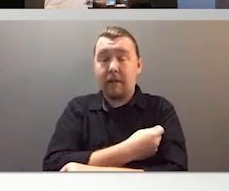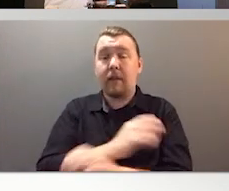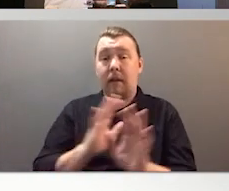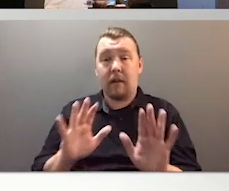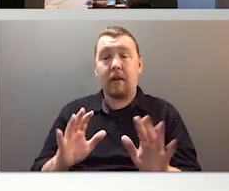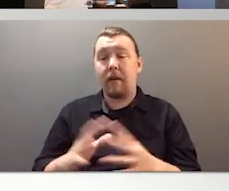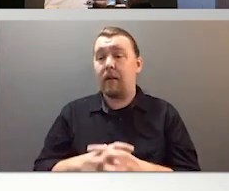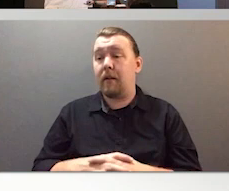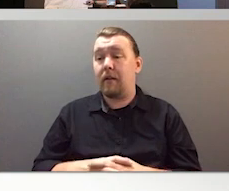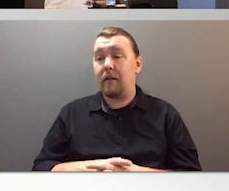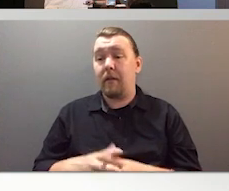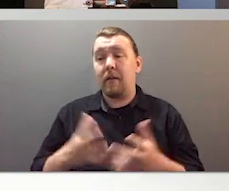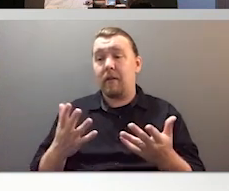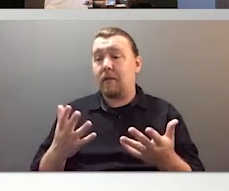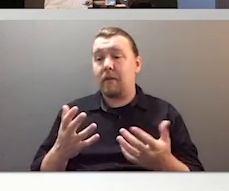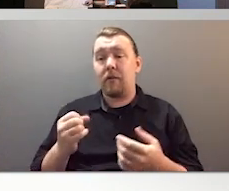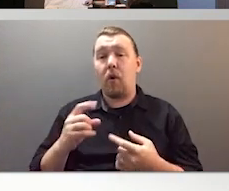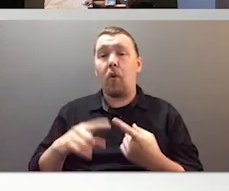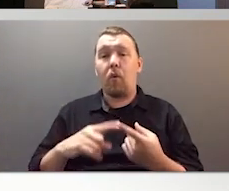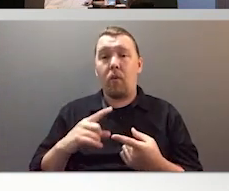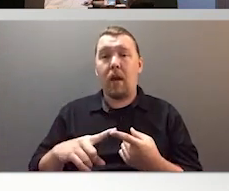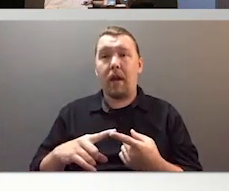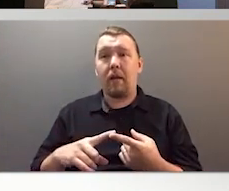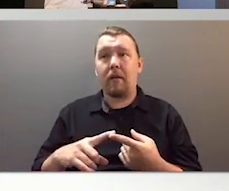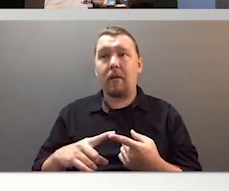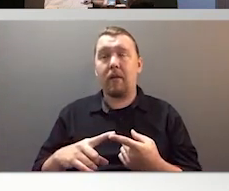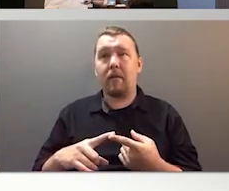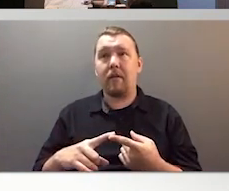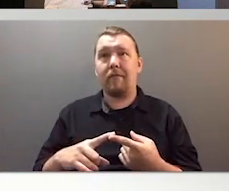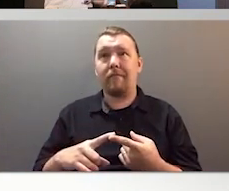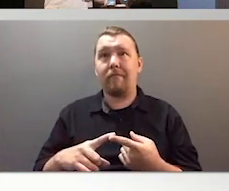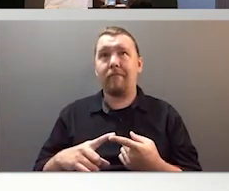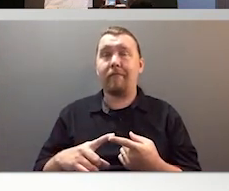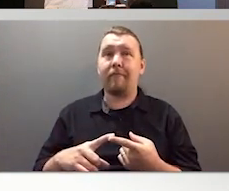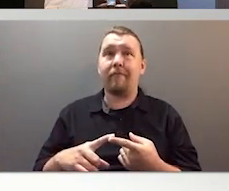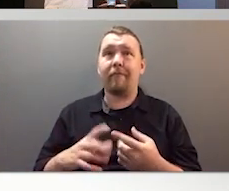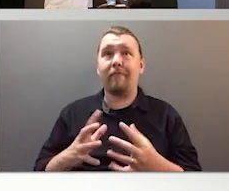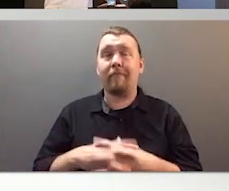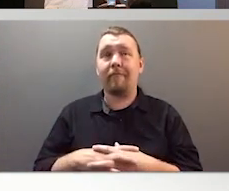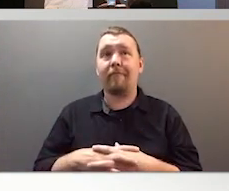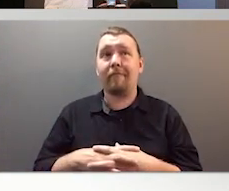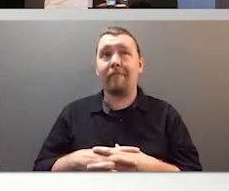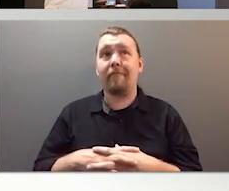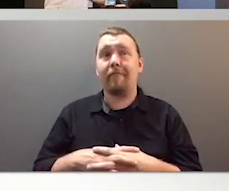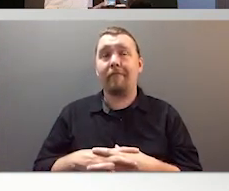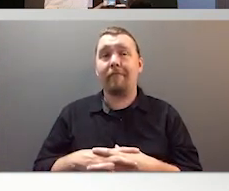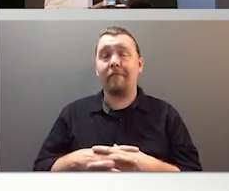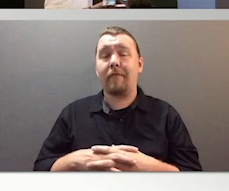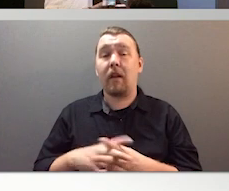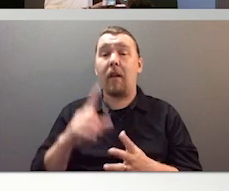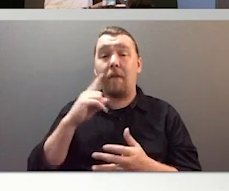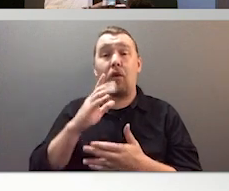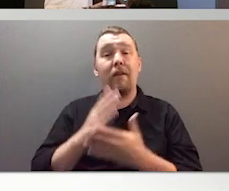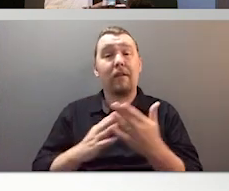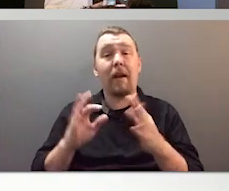for some families, they would have rather dealt with COVID than the lack of